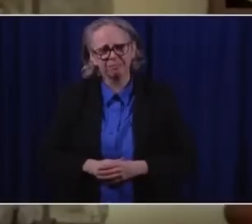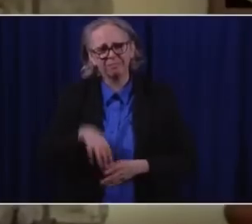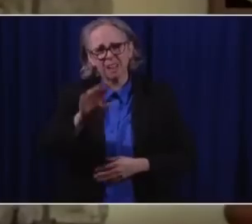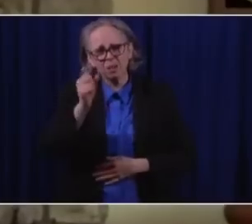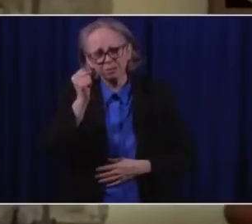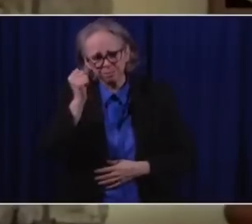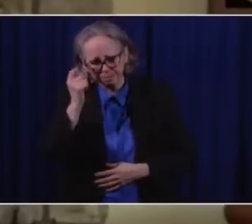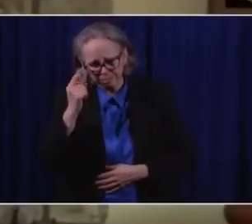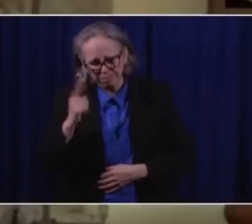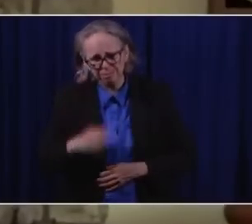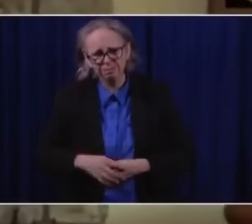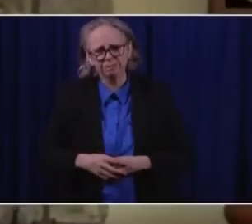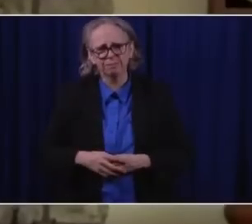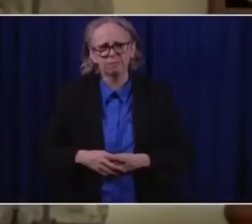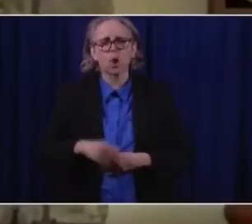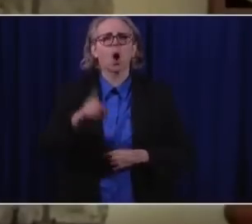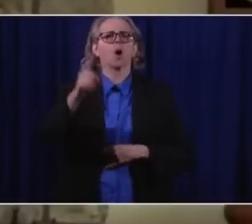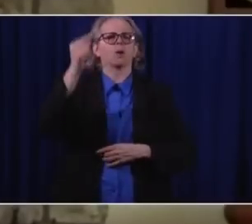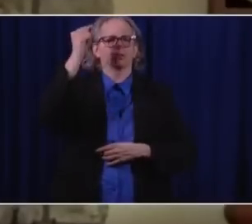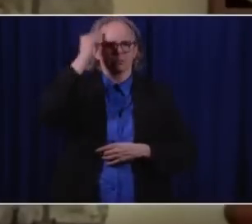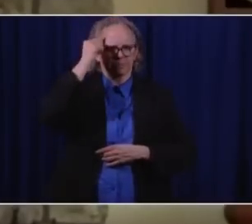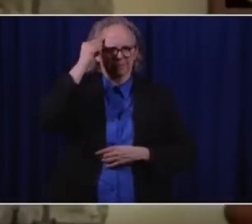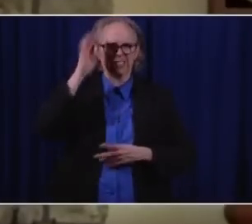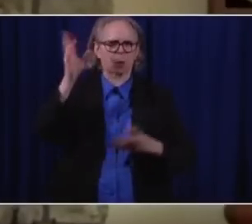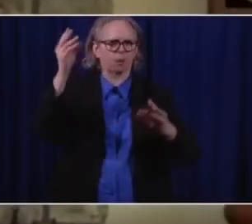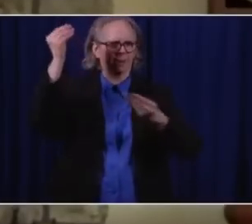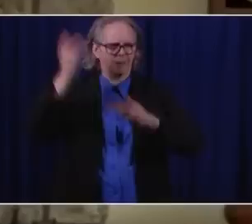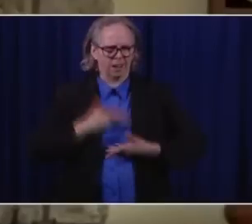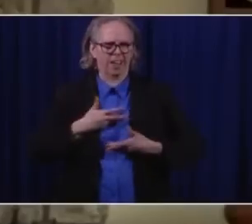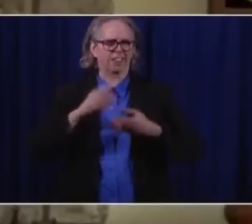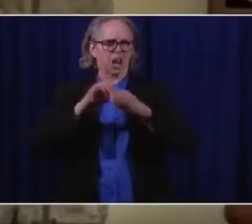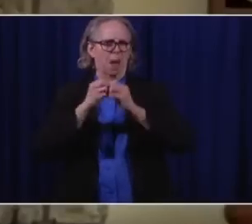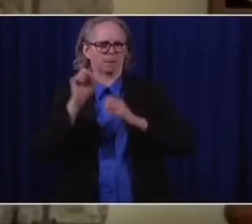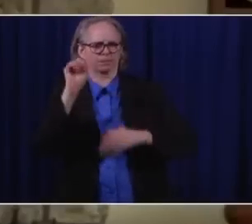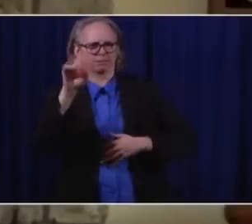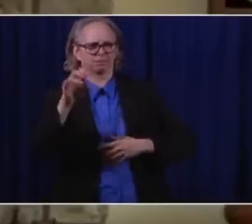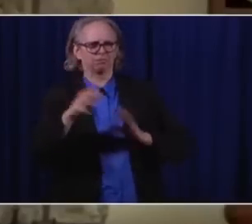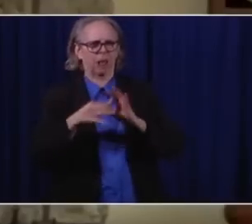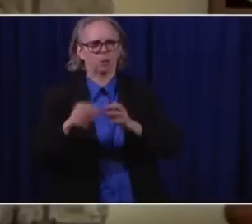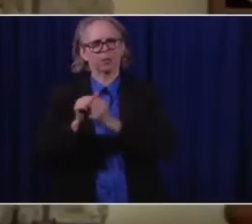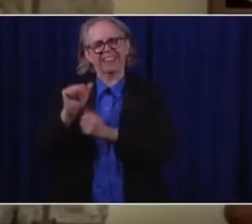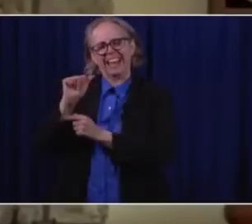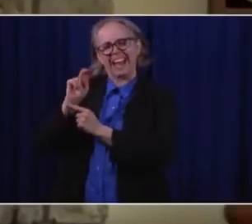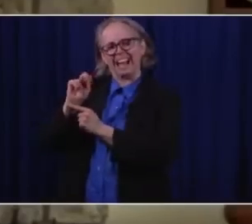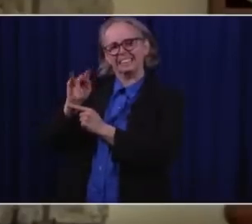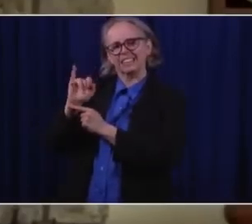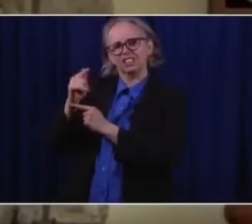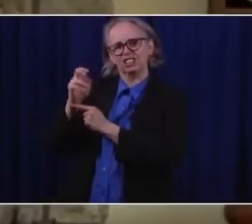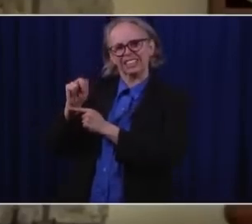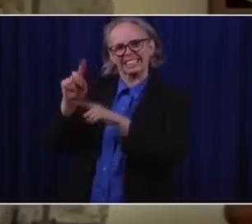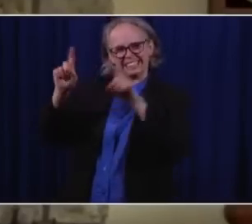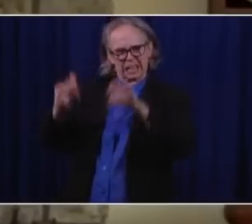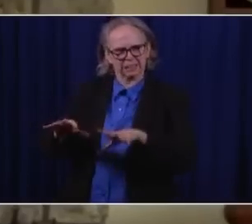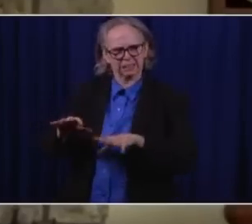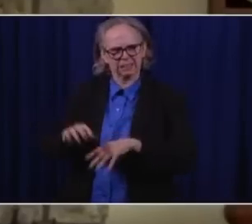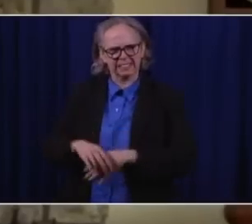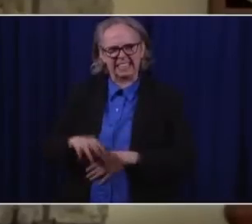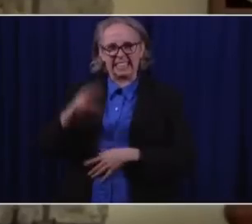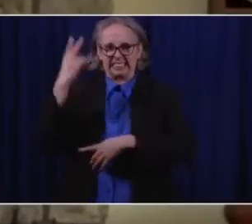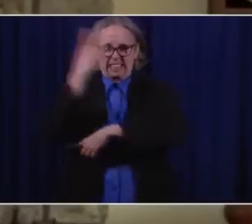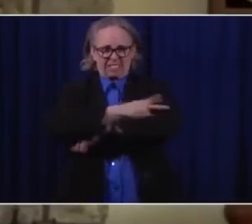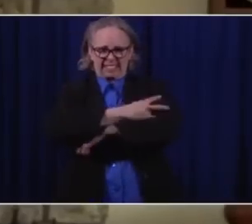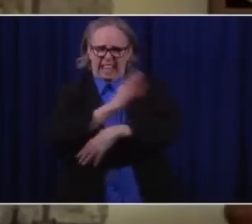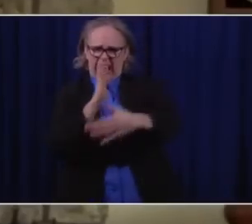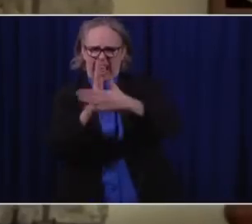a question. 7-day average in regard to antigen tests shows we are running about